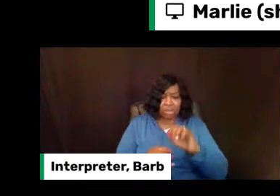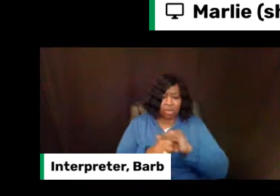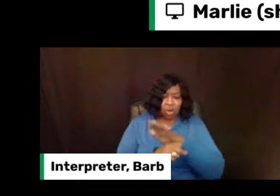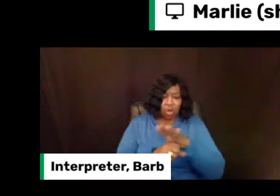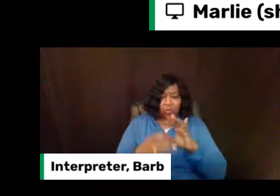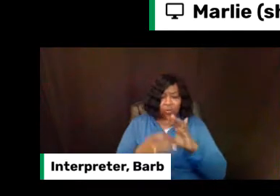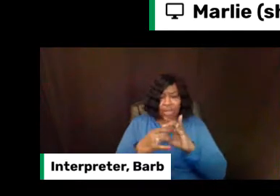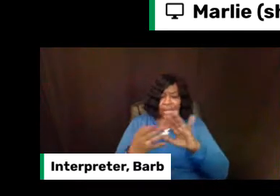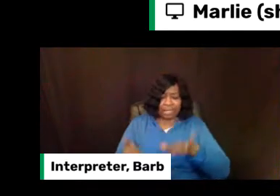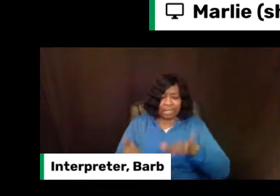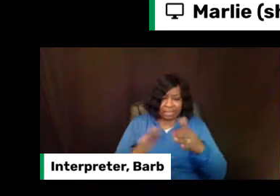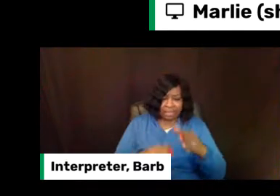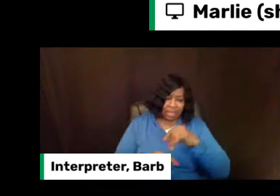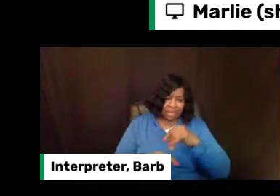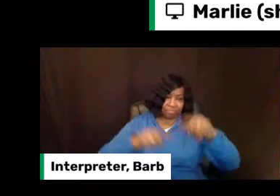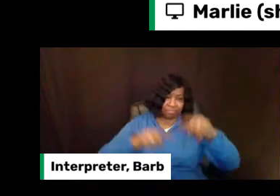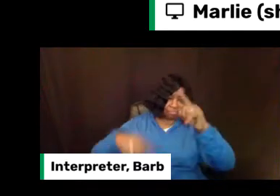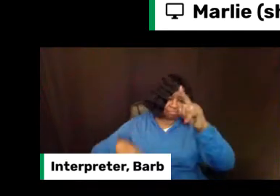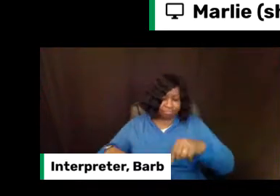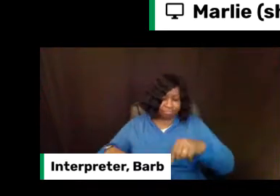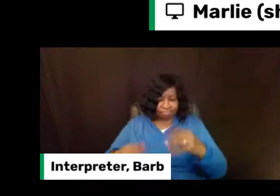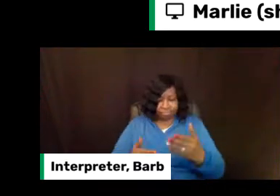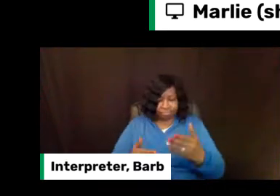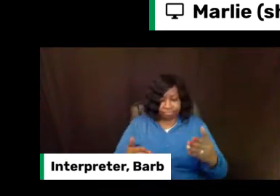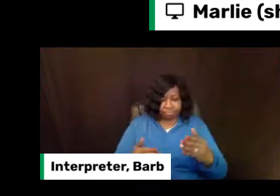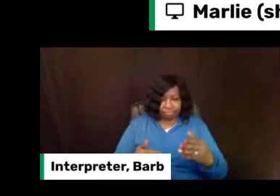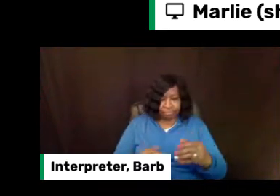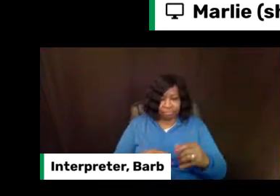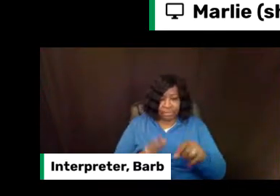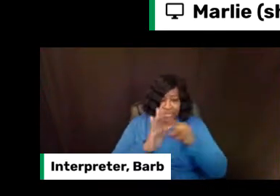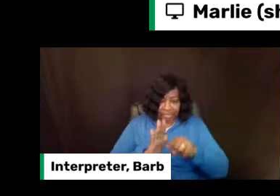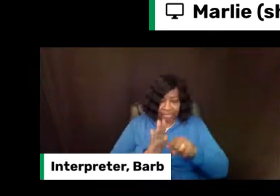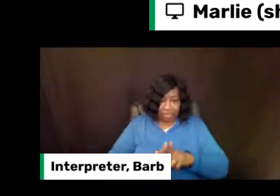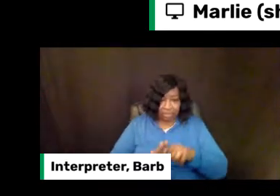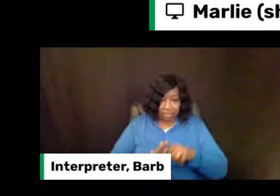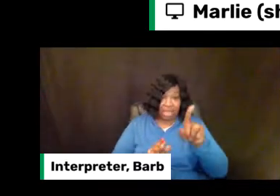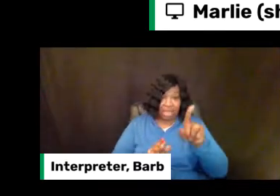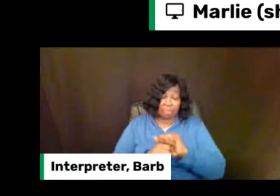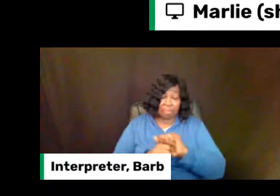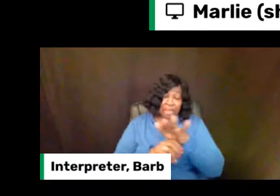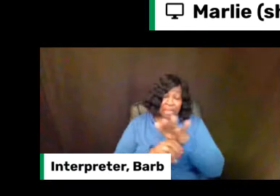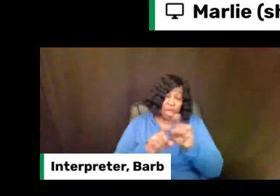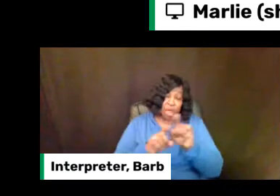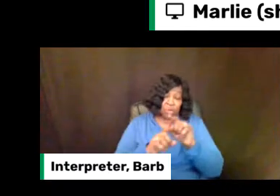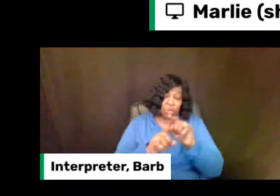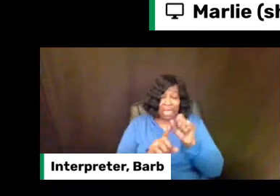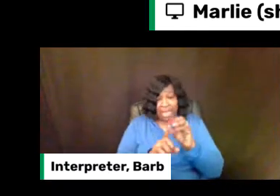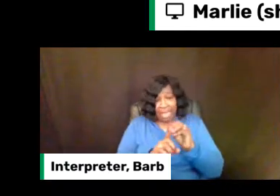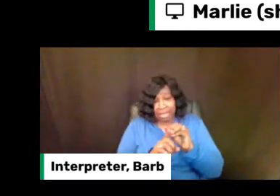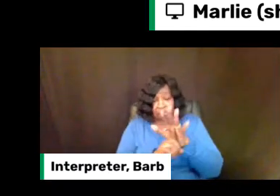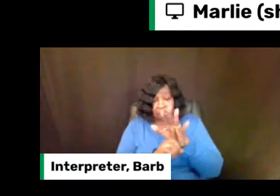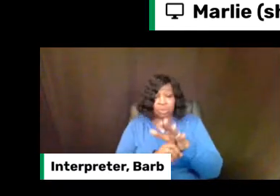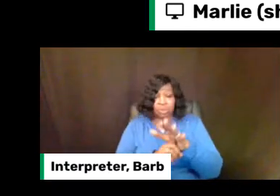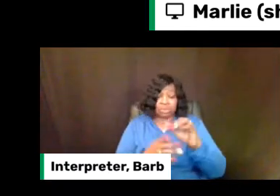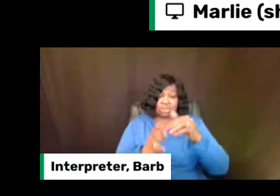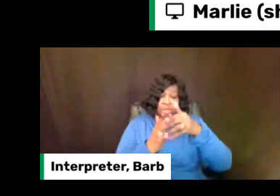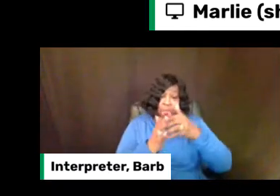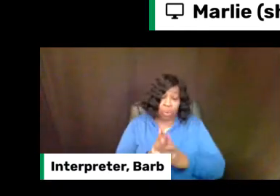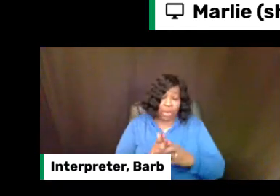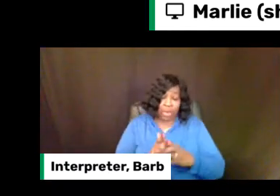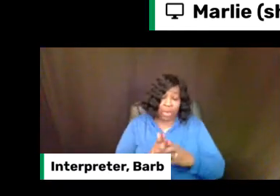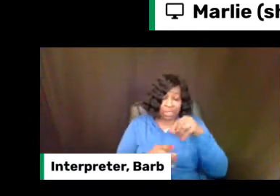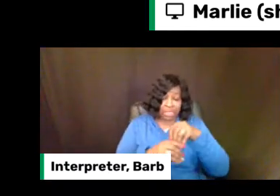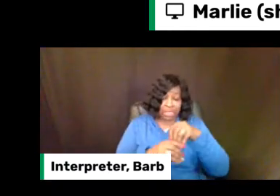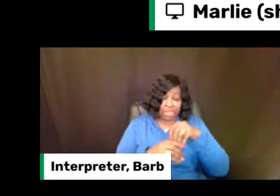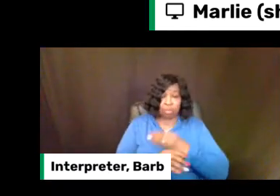various other health outcomes. The pandemic also exposed the weak points in our food system and